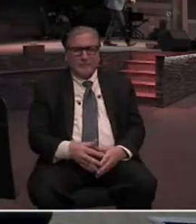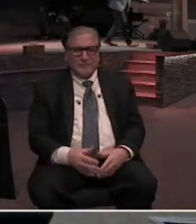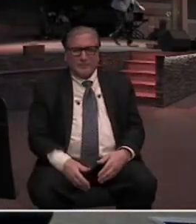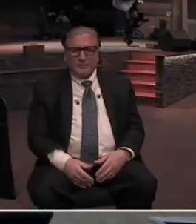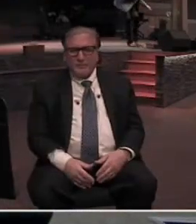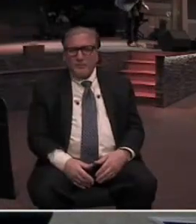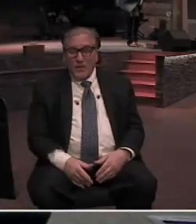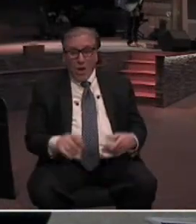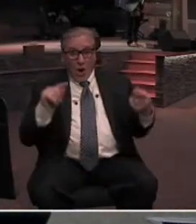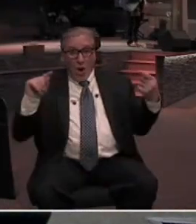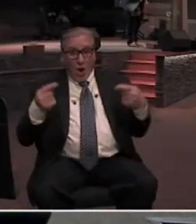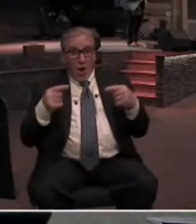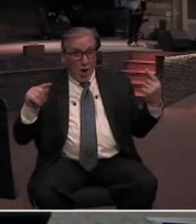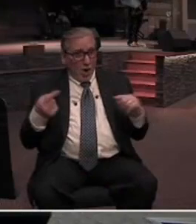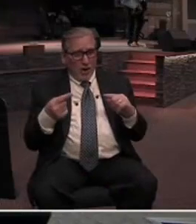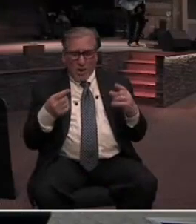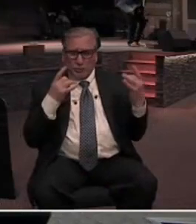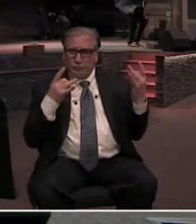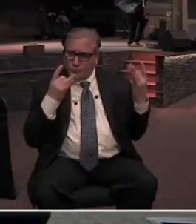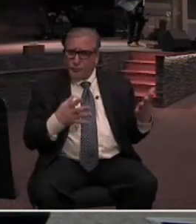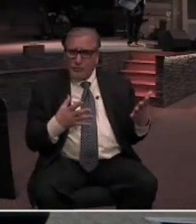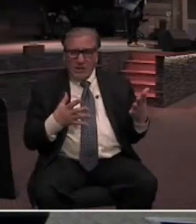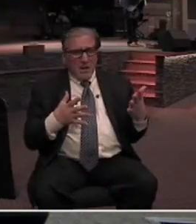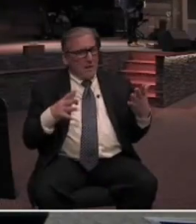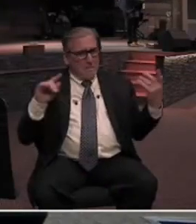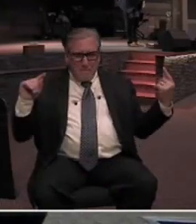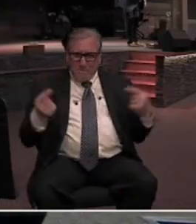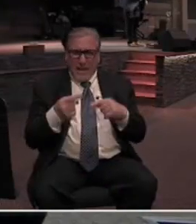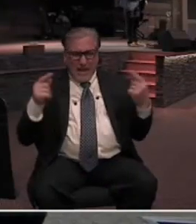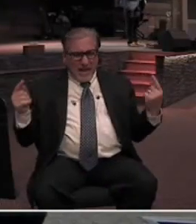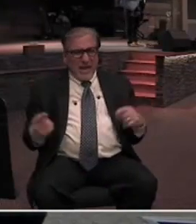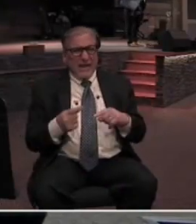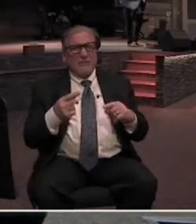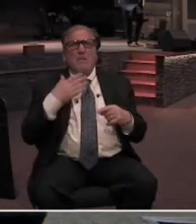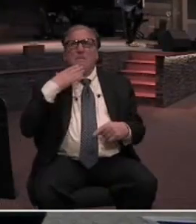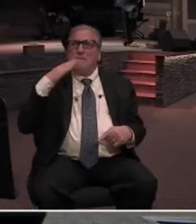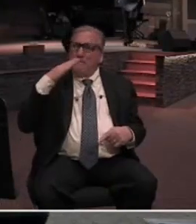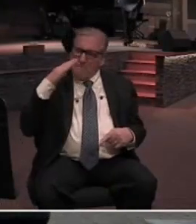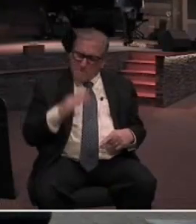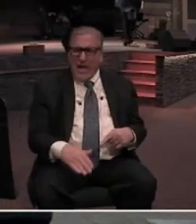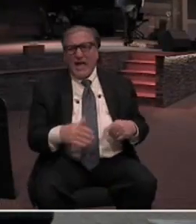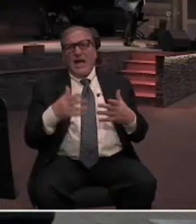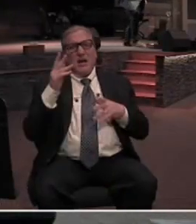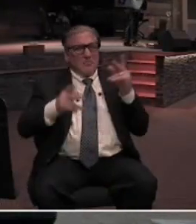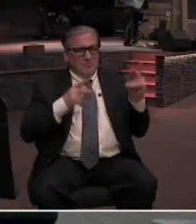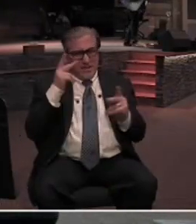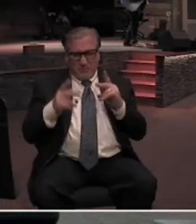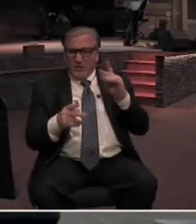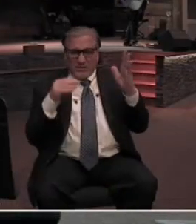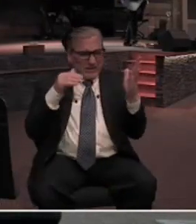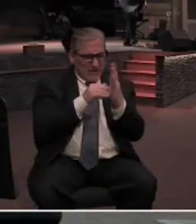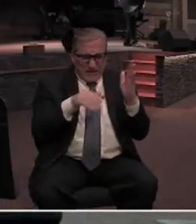The injury was severe. The pain was debilitating. People betrayed you.